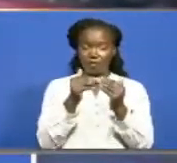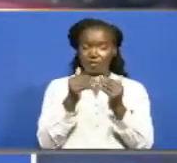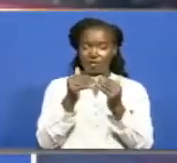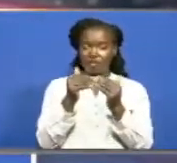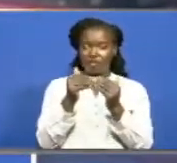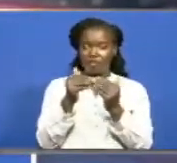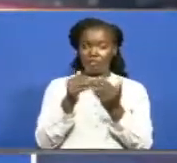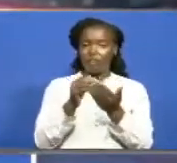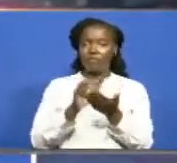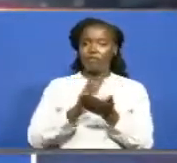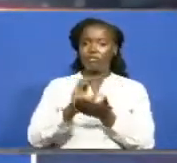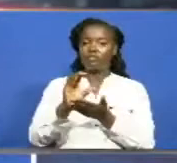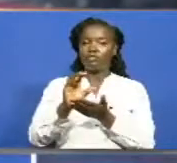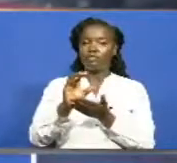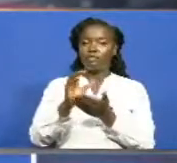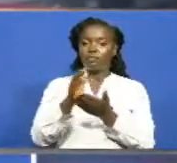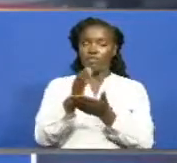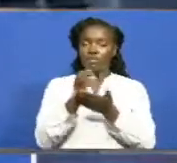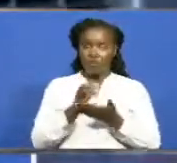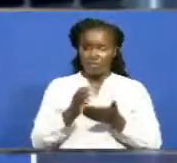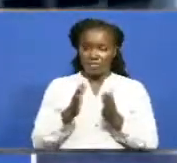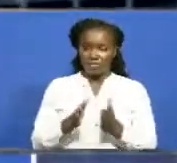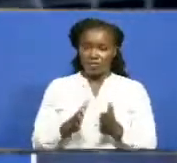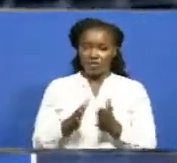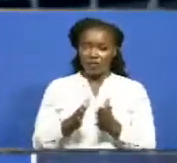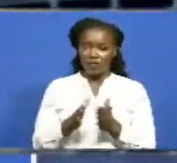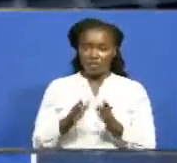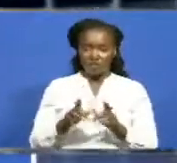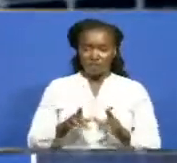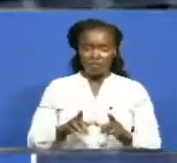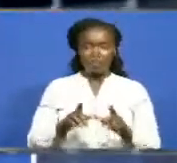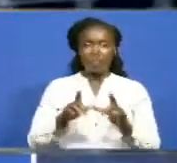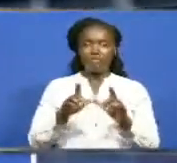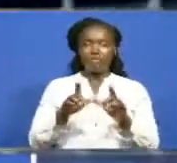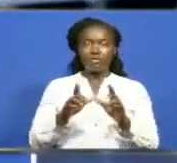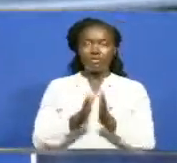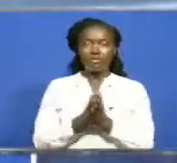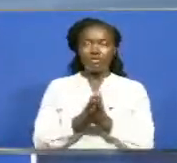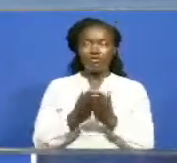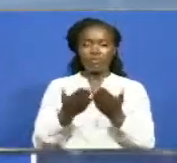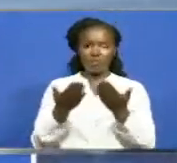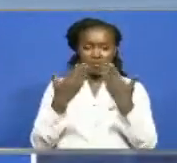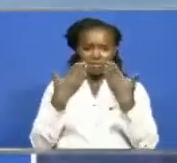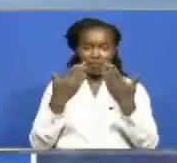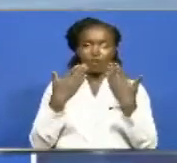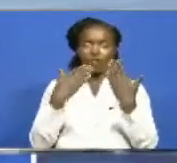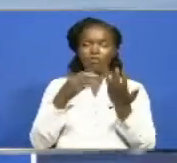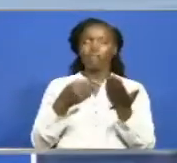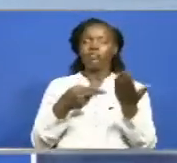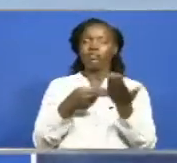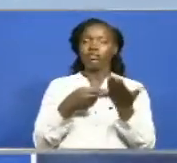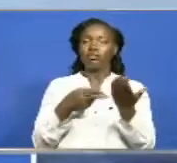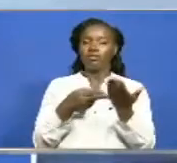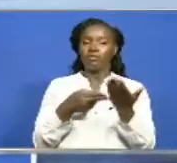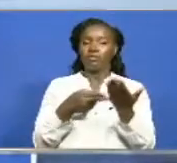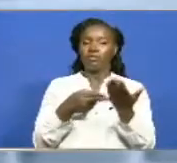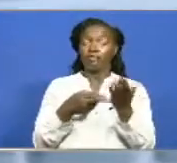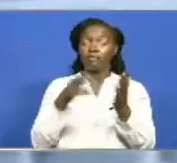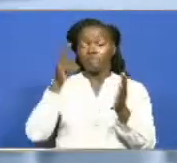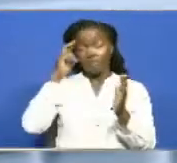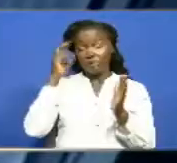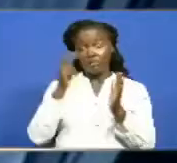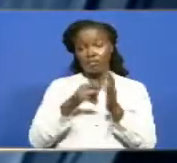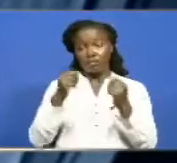to ensure its long-term survival. Meanwhile, commercial air conditioning technology from LG Electronics has been recognized for